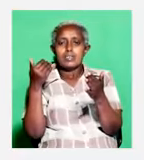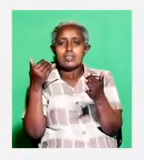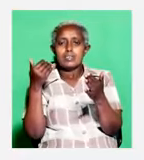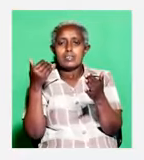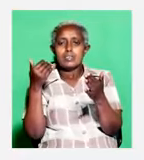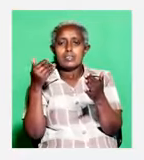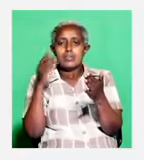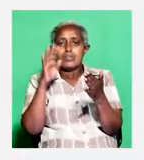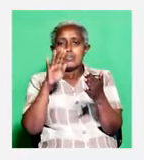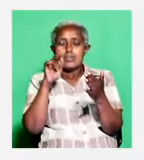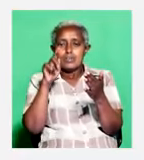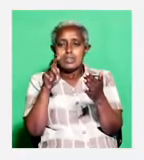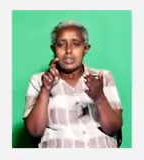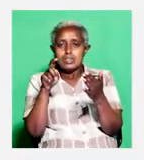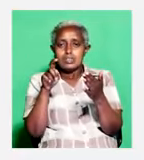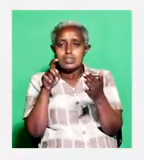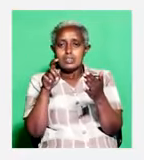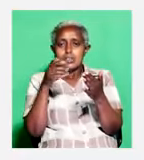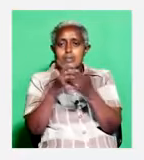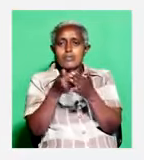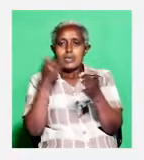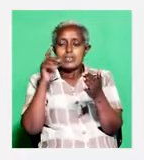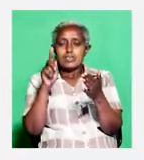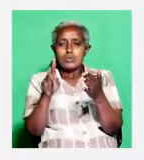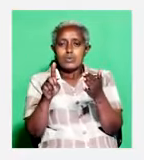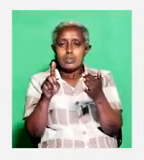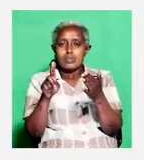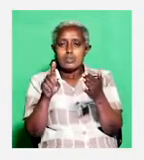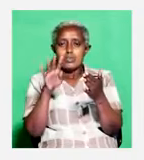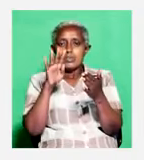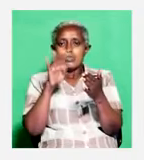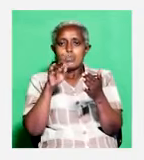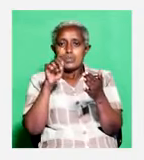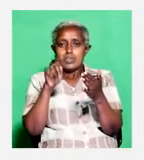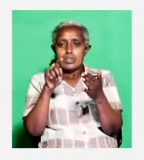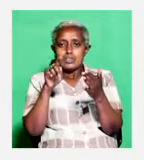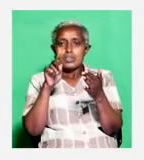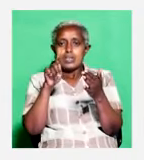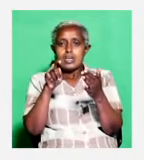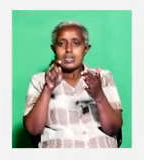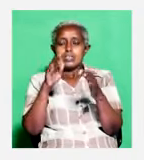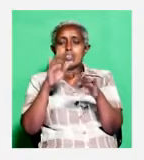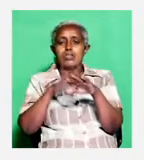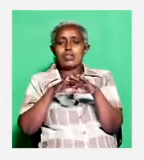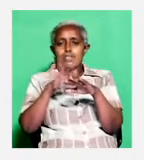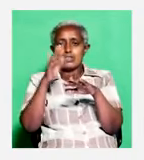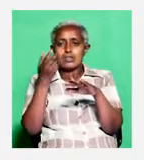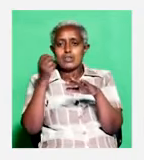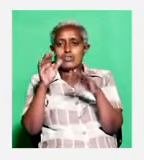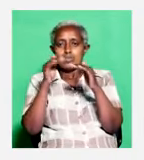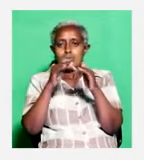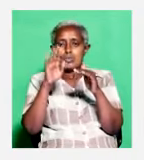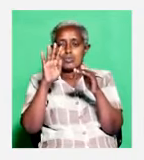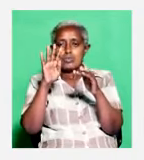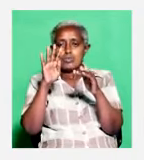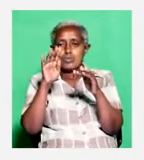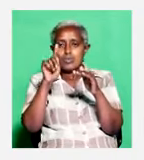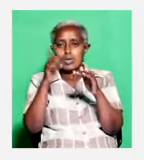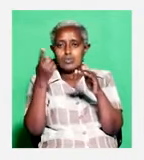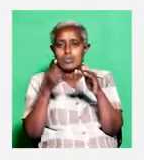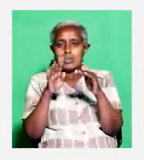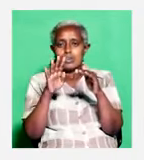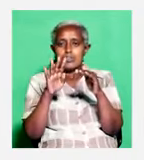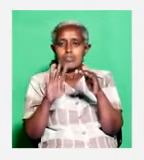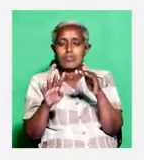this 4x minus 1 for x greater than or equal to this, for x greater than or